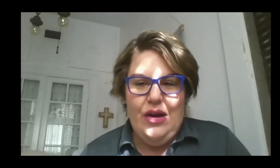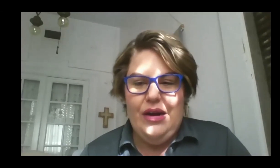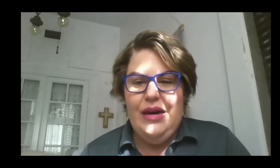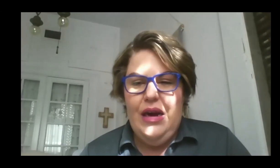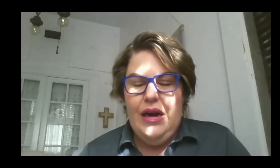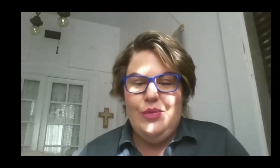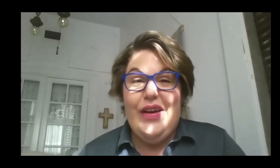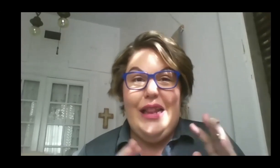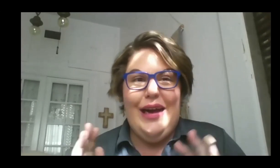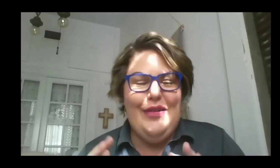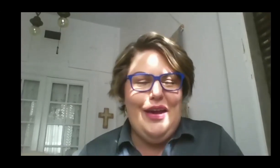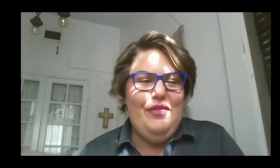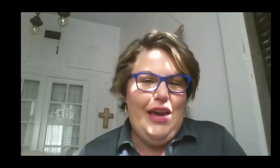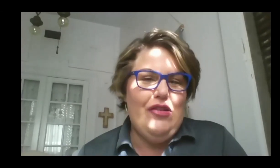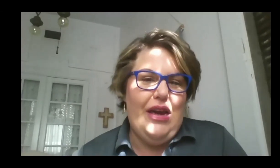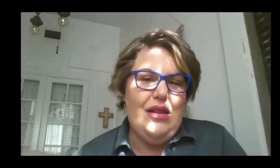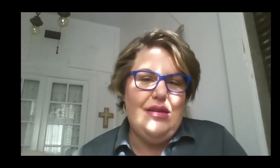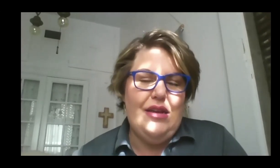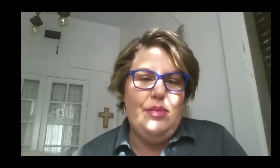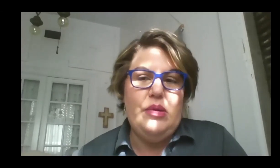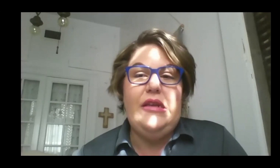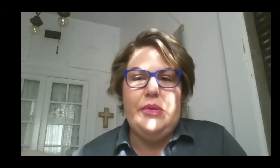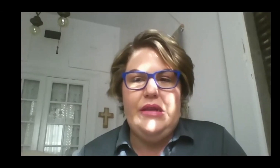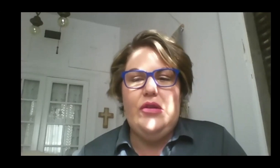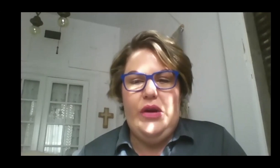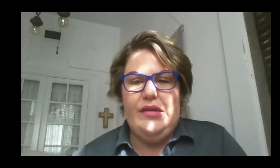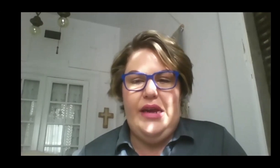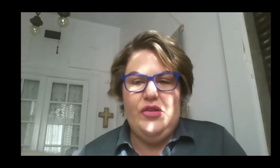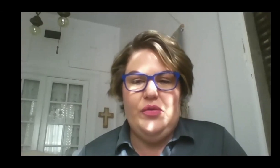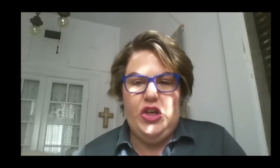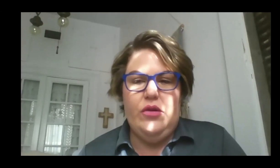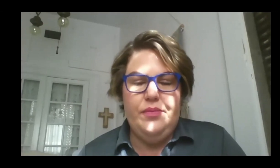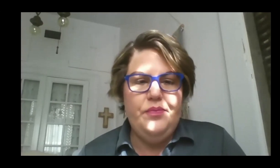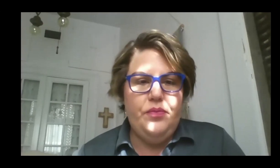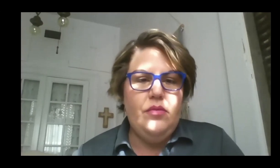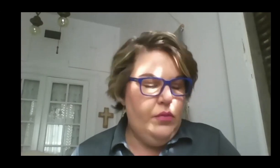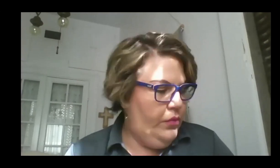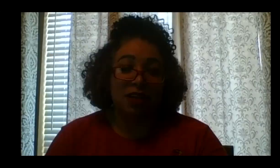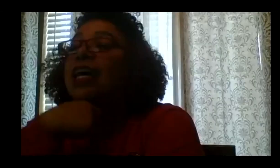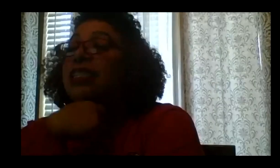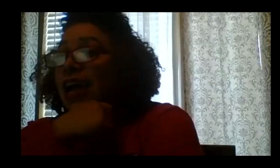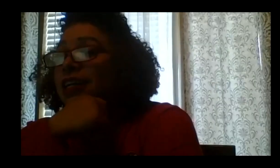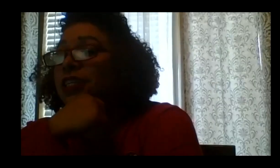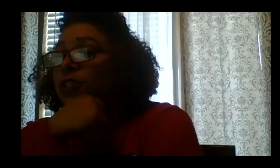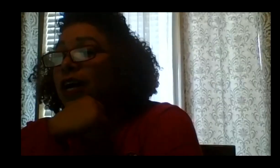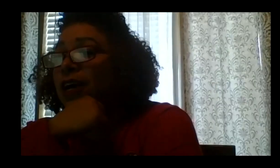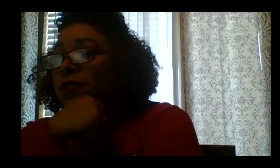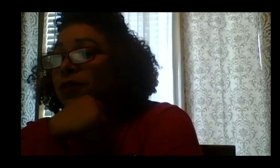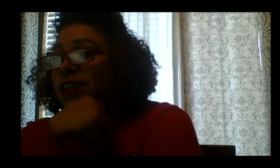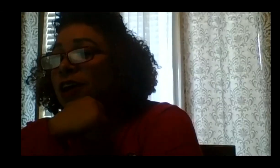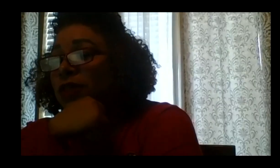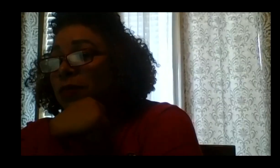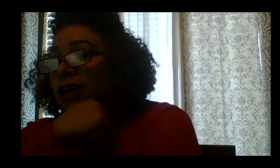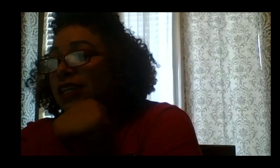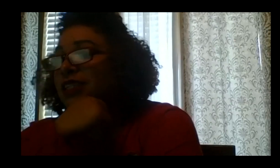bit longer because we've got a lot going on in financial aid these days. But please, please don't hesitate to reach out. Definitely. And like I say, I do try to help